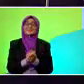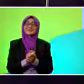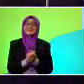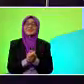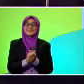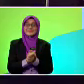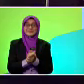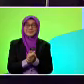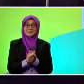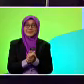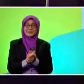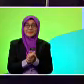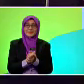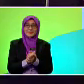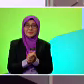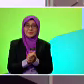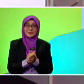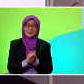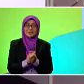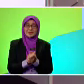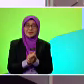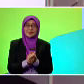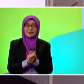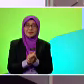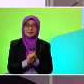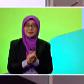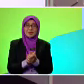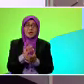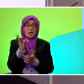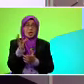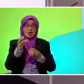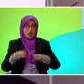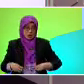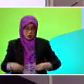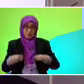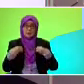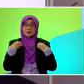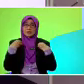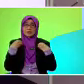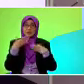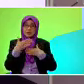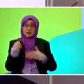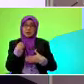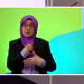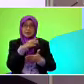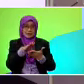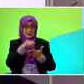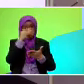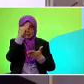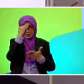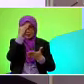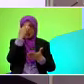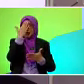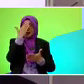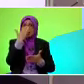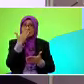to say it. Irfan is absolutely right. Microorganisms, just now we learned that why is it so negative?